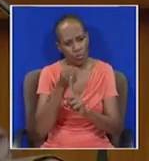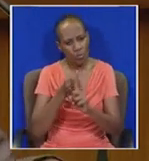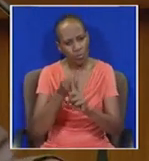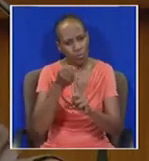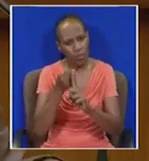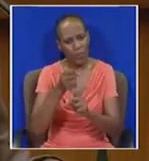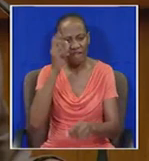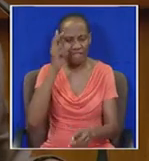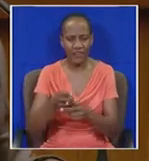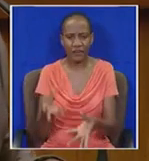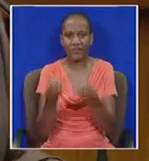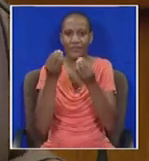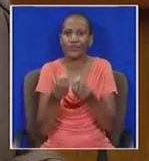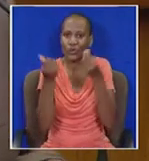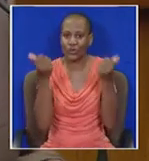dear country.